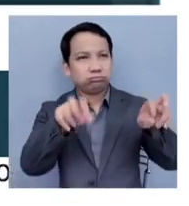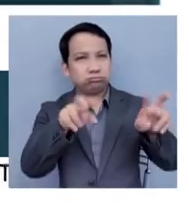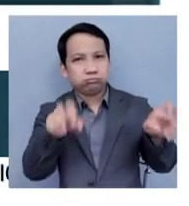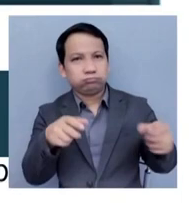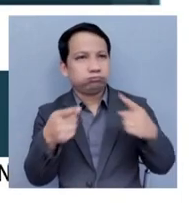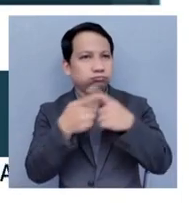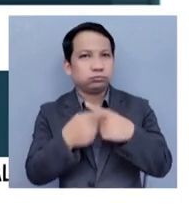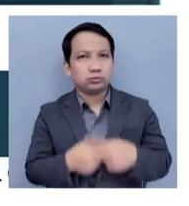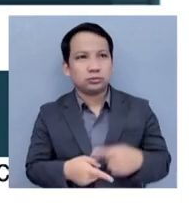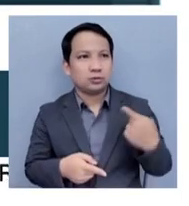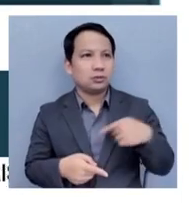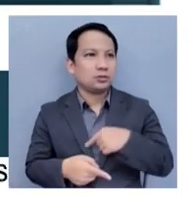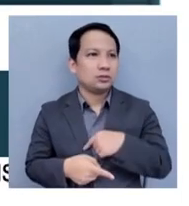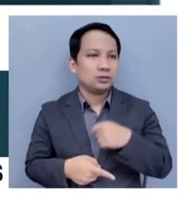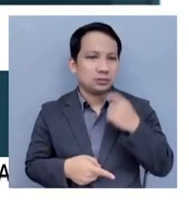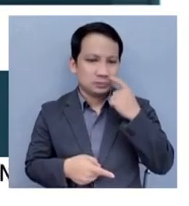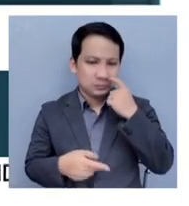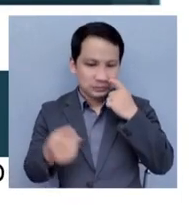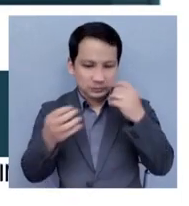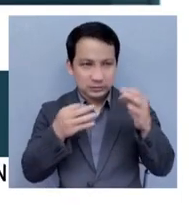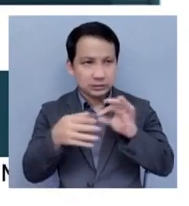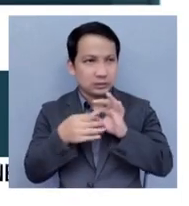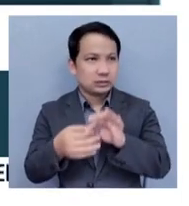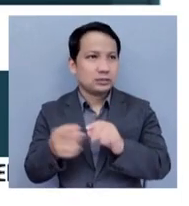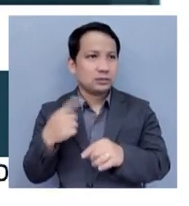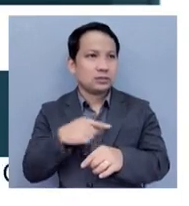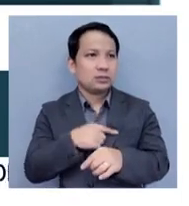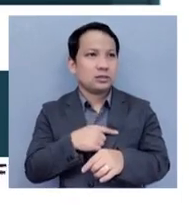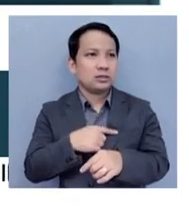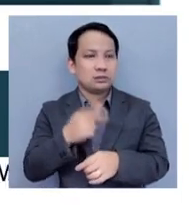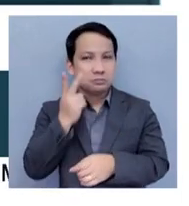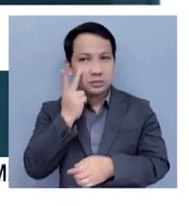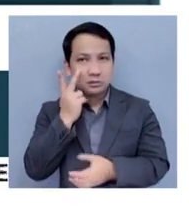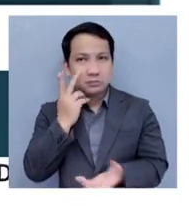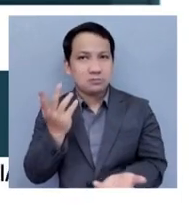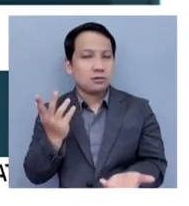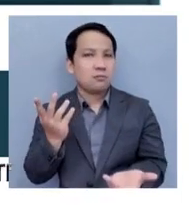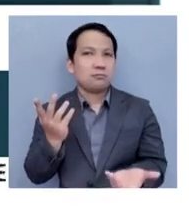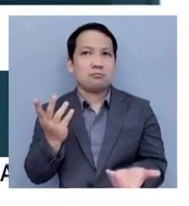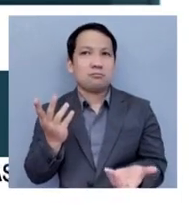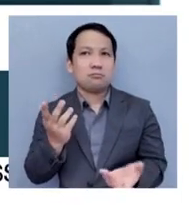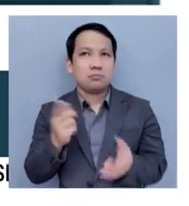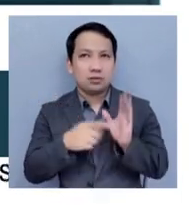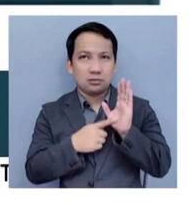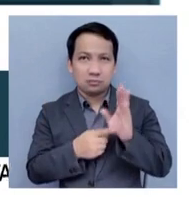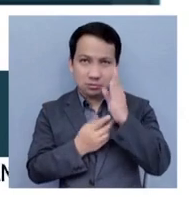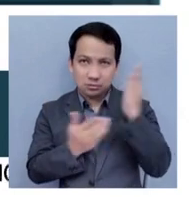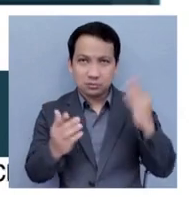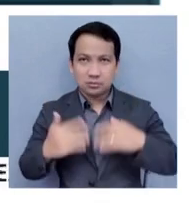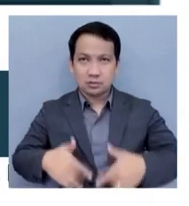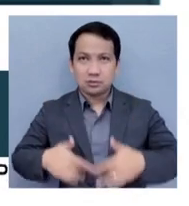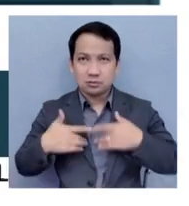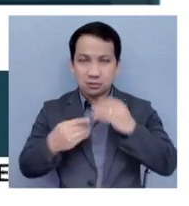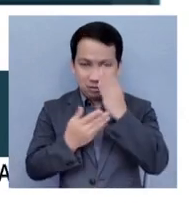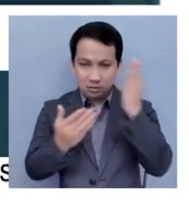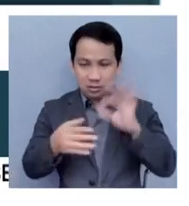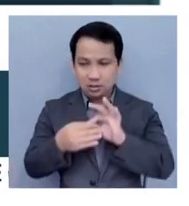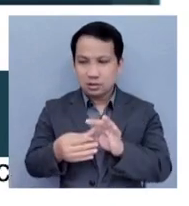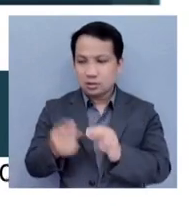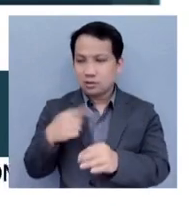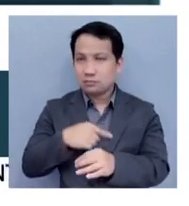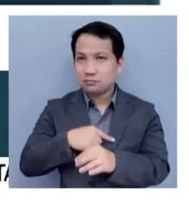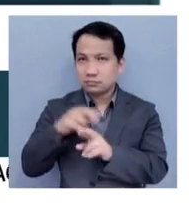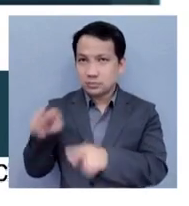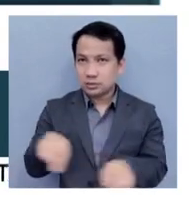hounding our drug campaign. We, of course, saw that it brought to light yung